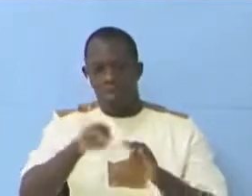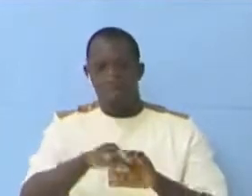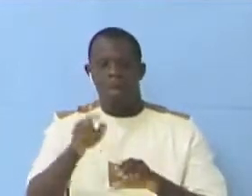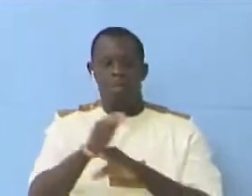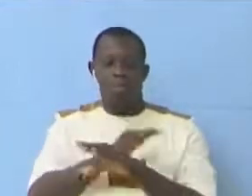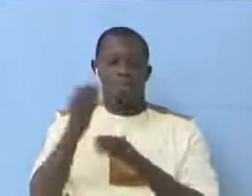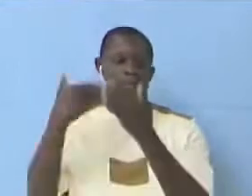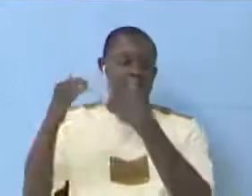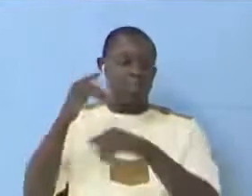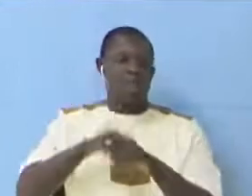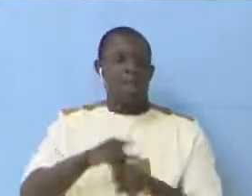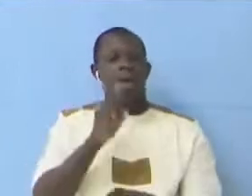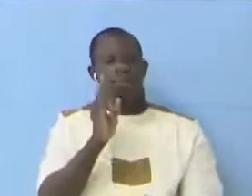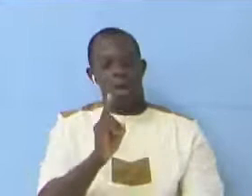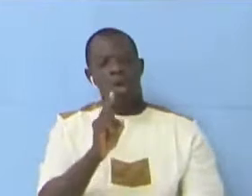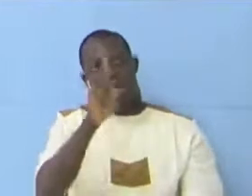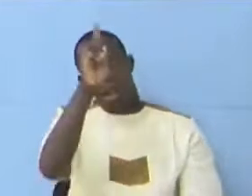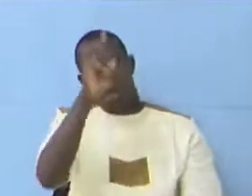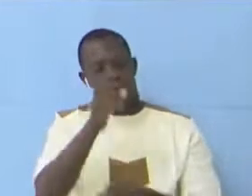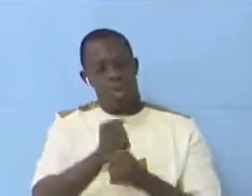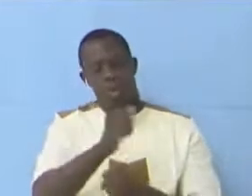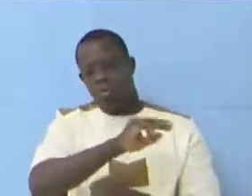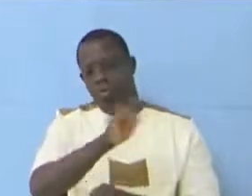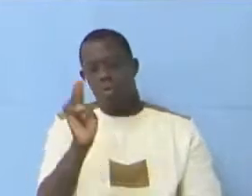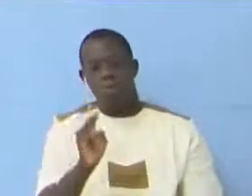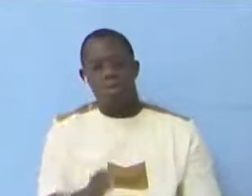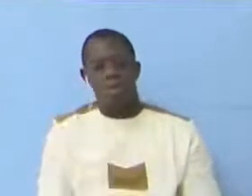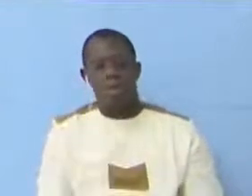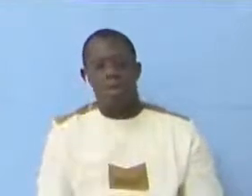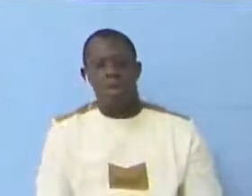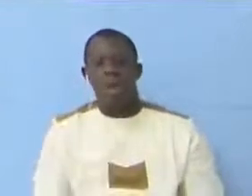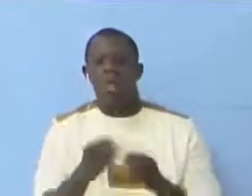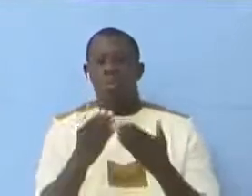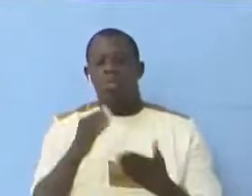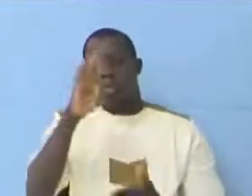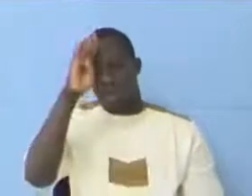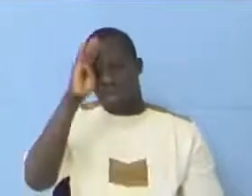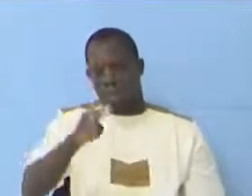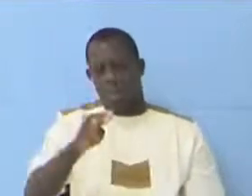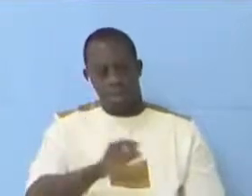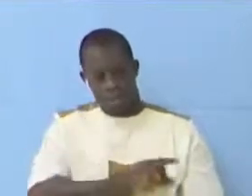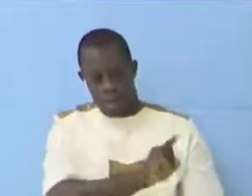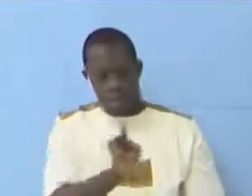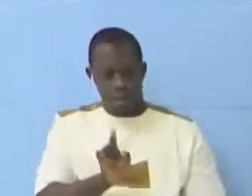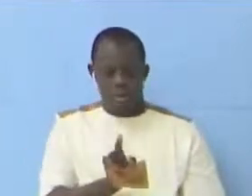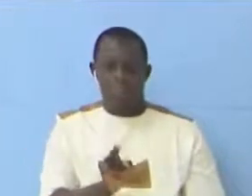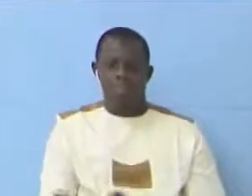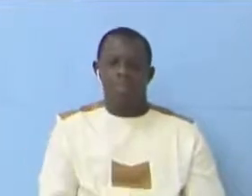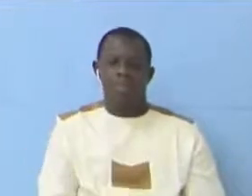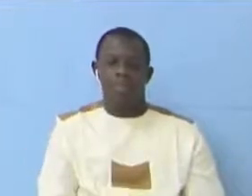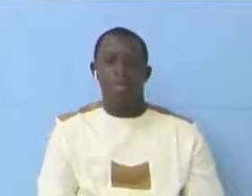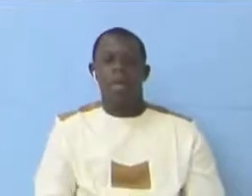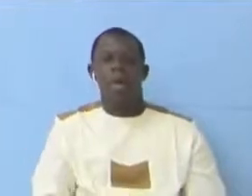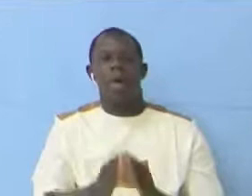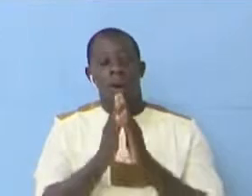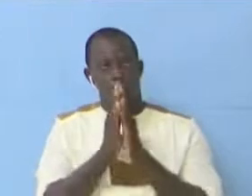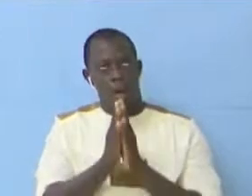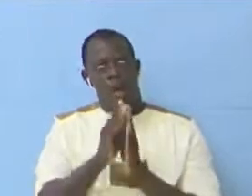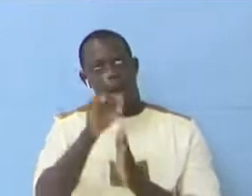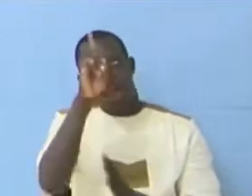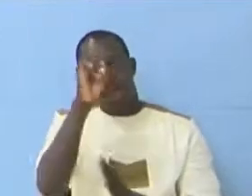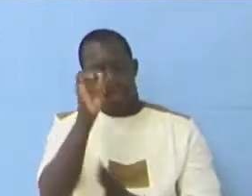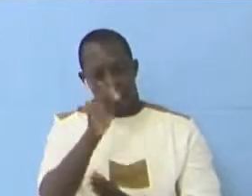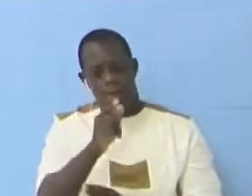time. waaye yàlla dogalu ko. But it was not bestowed by God. bon ñu ngi leen a gërëm. And then we are thanking them. di ñaan yàlla mu fayal ñu